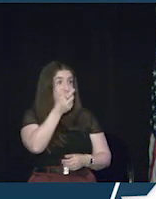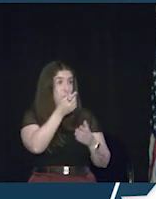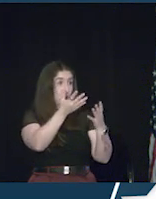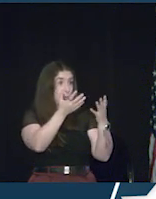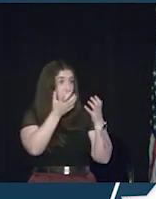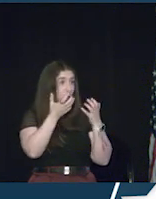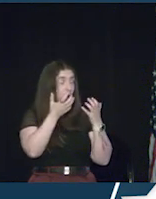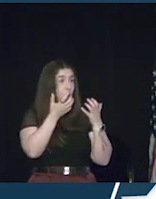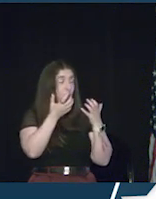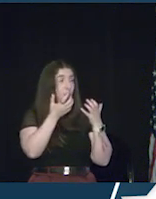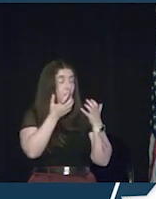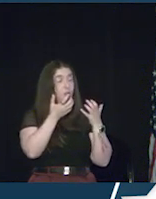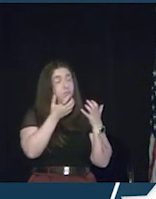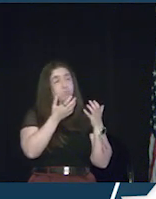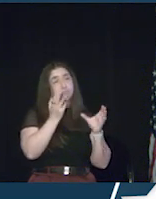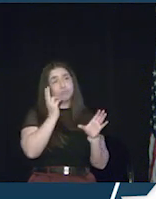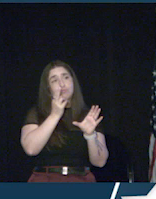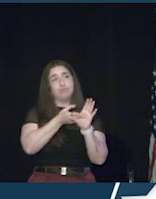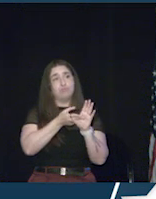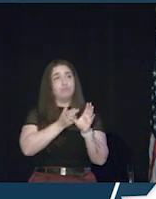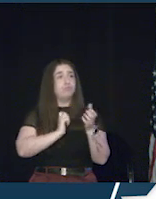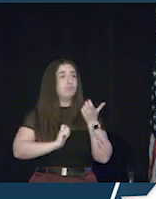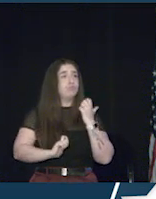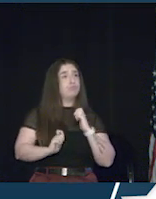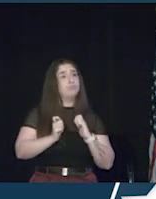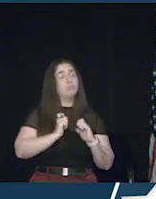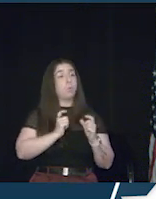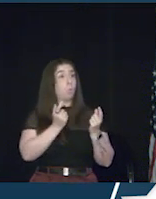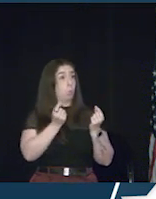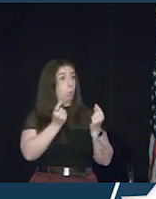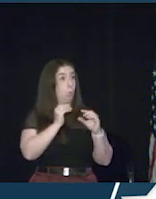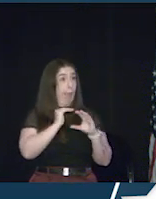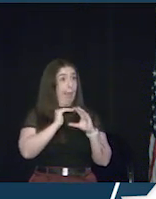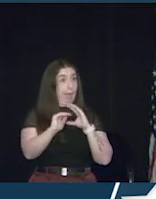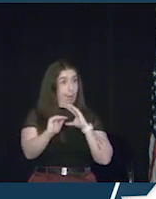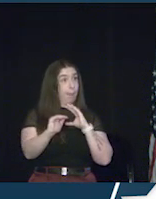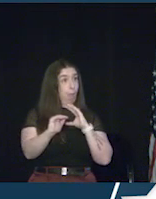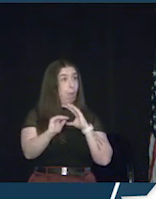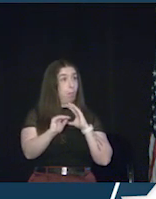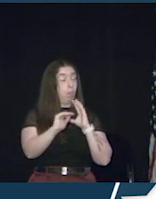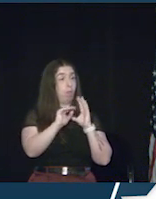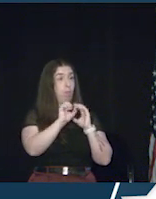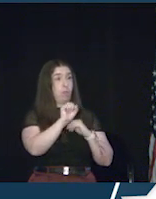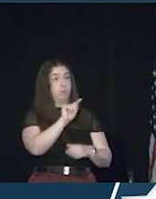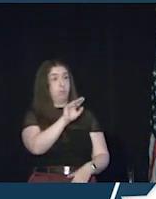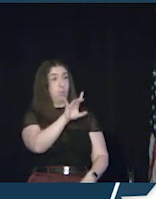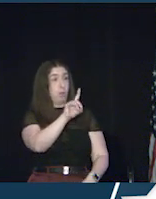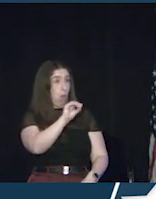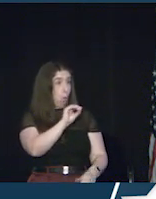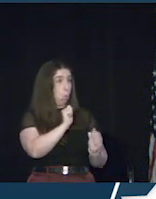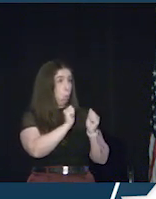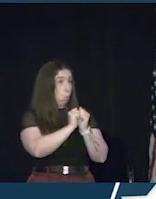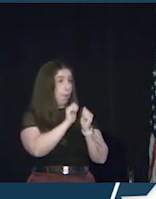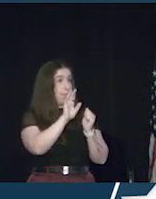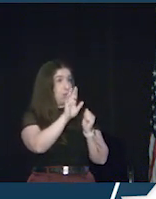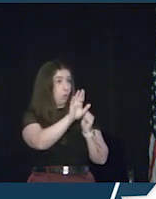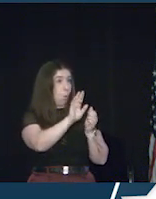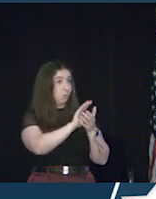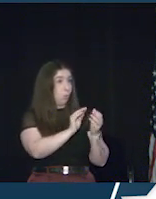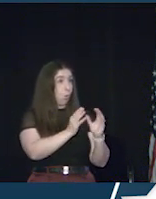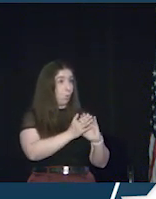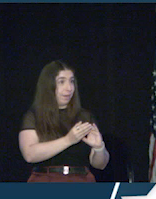want to be on the show, email the studio with your